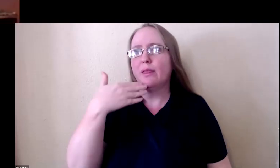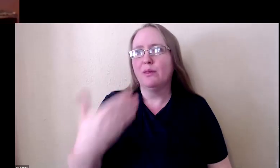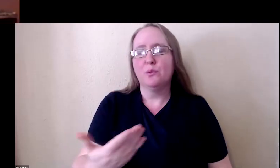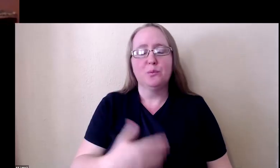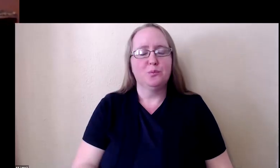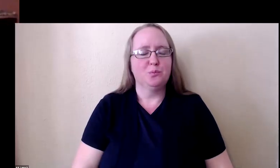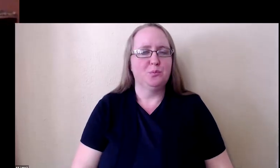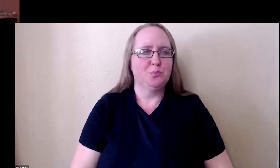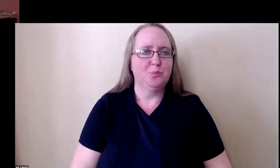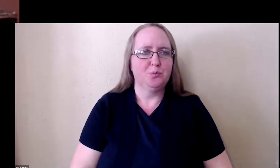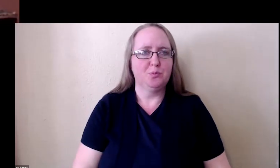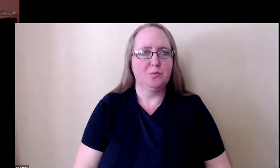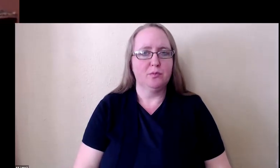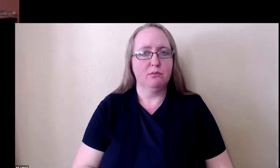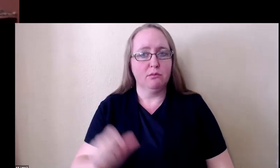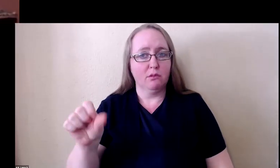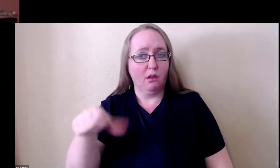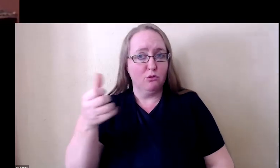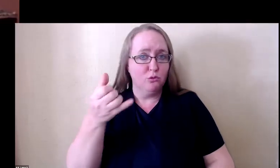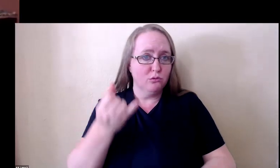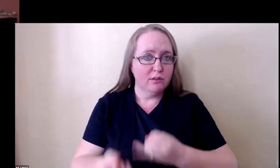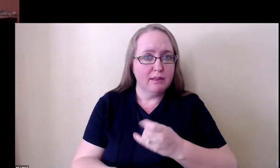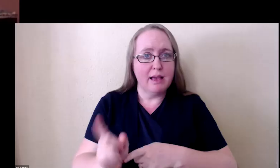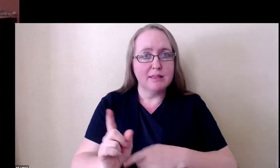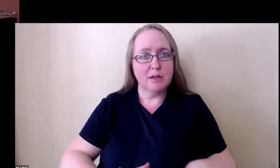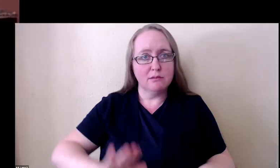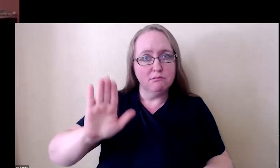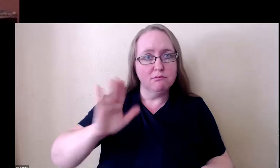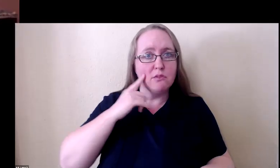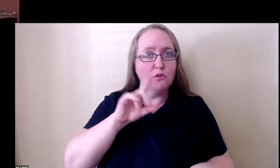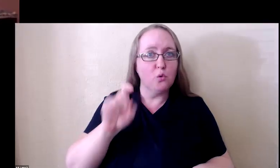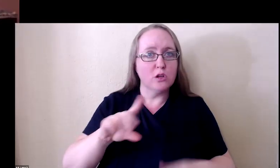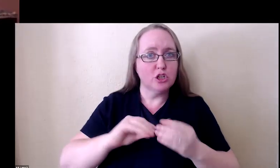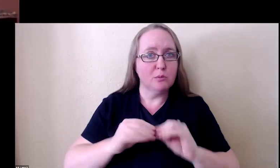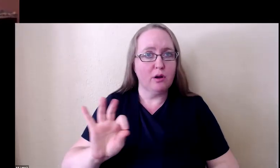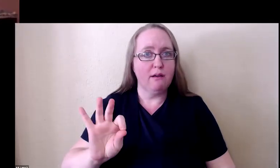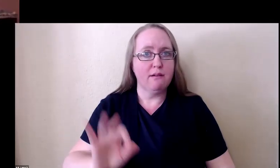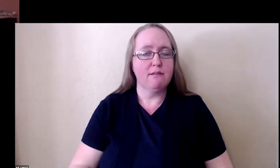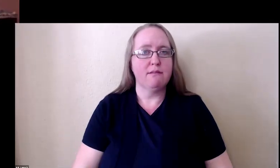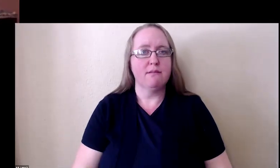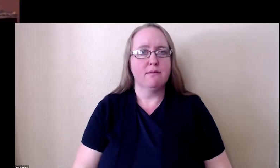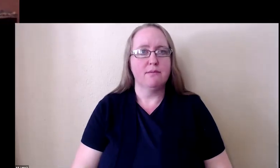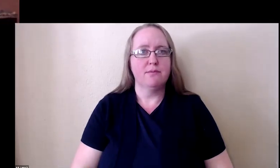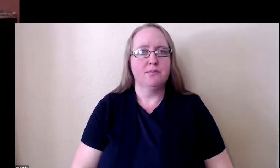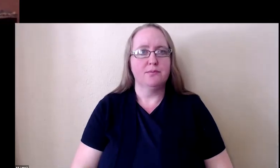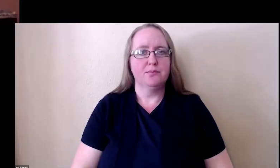you. All right, any other last minute hands on question number 9?